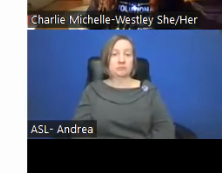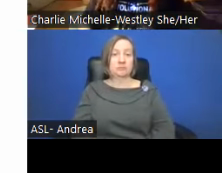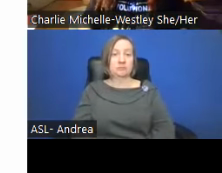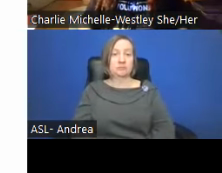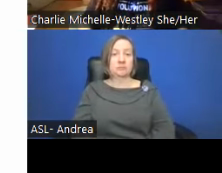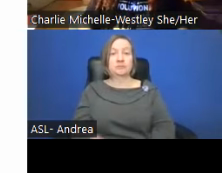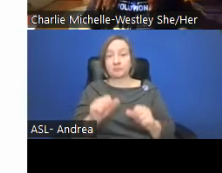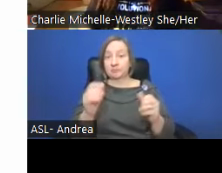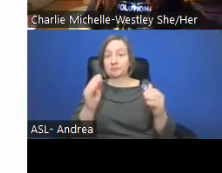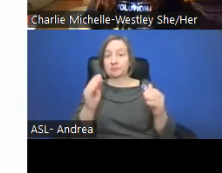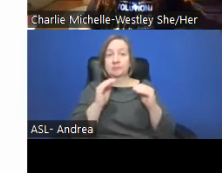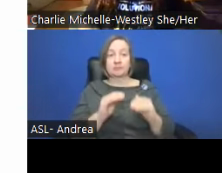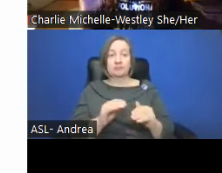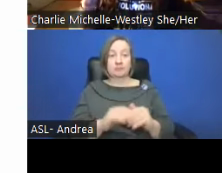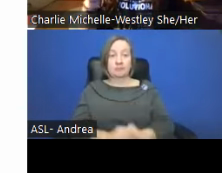Can we move on?